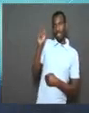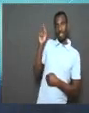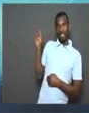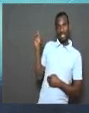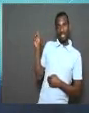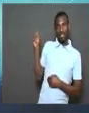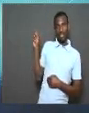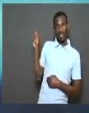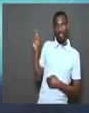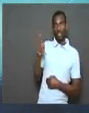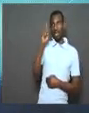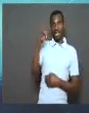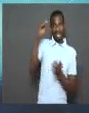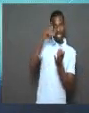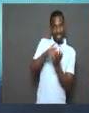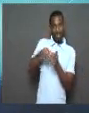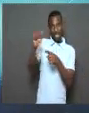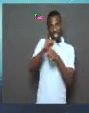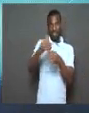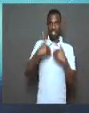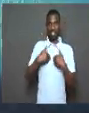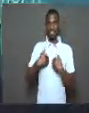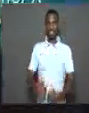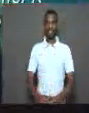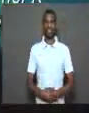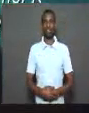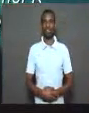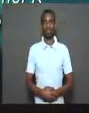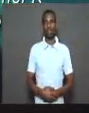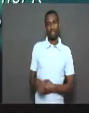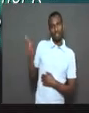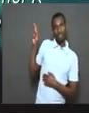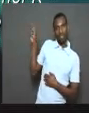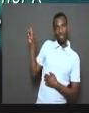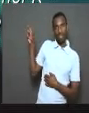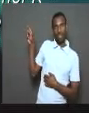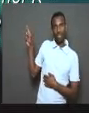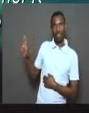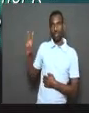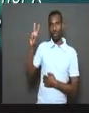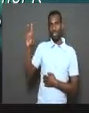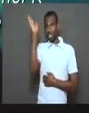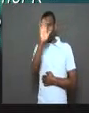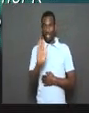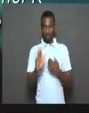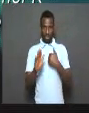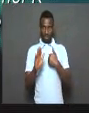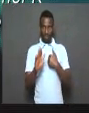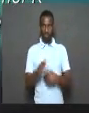Here is one more activity, students. Here are two